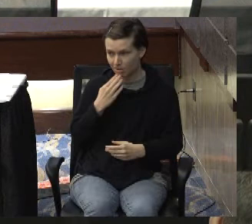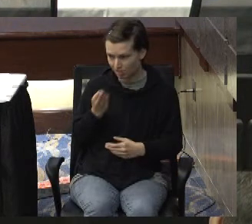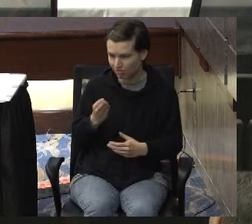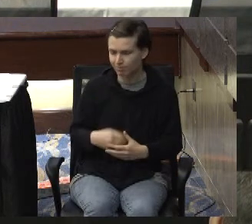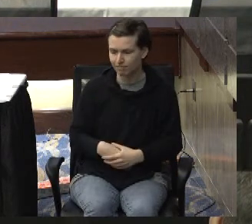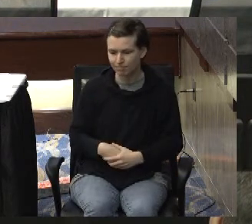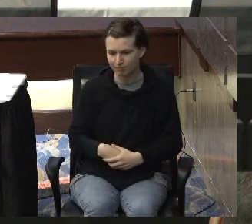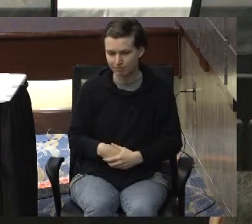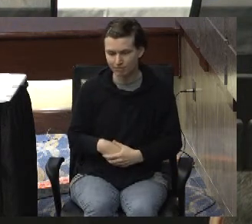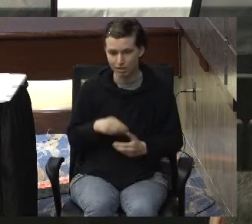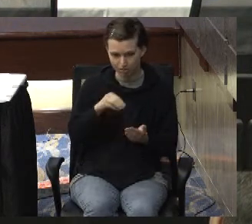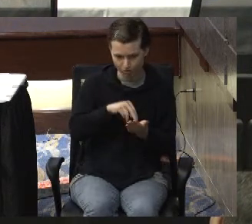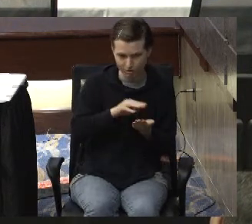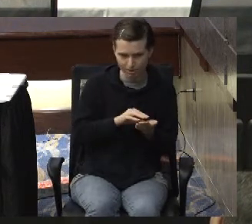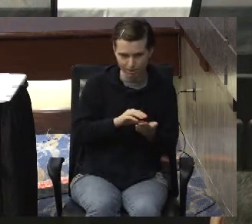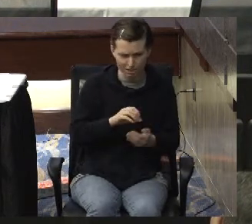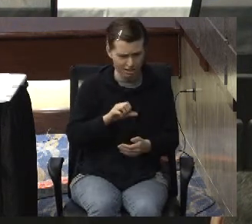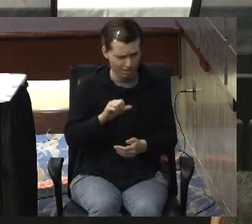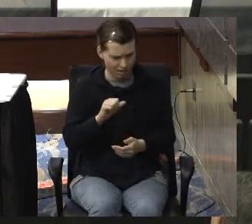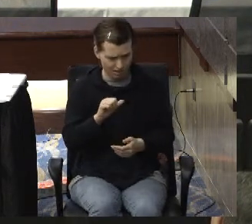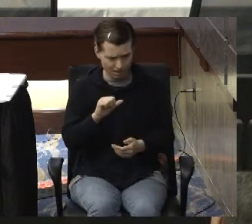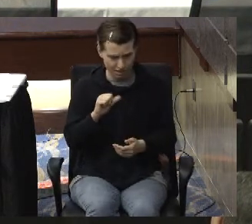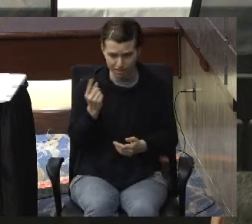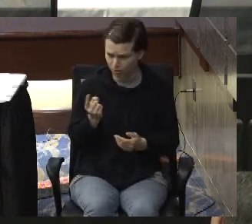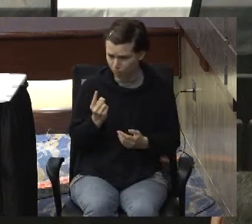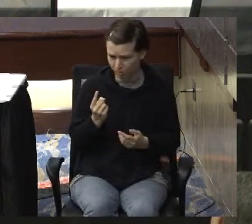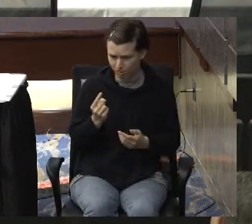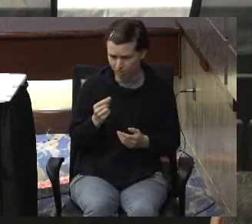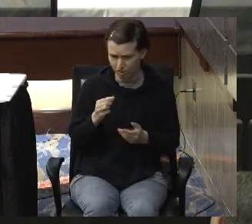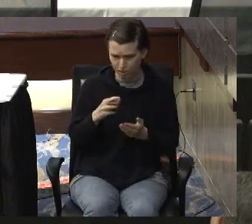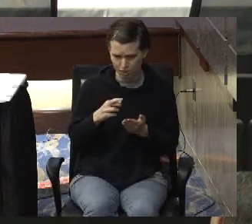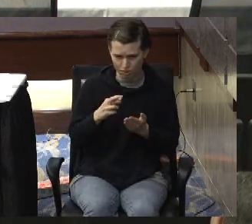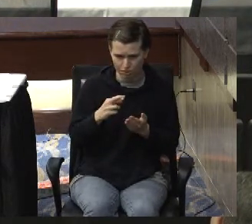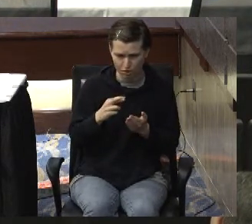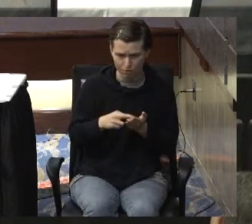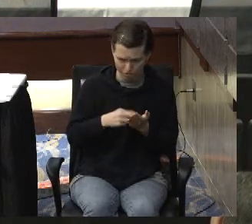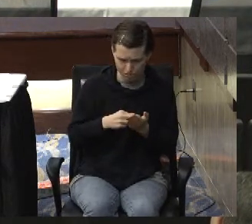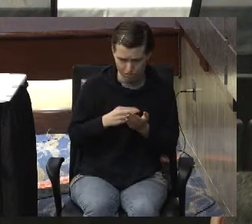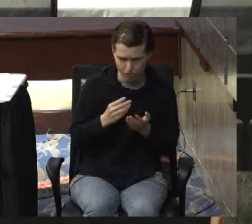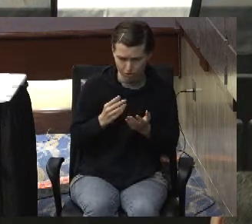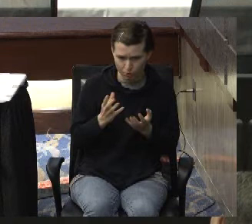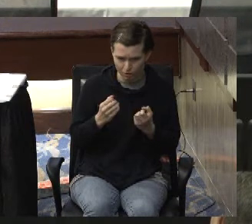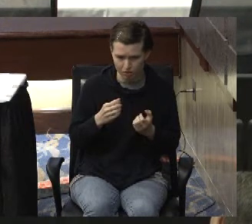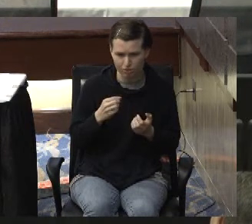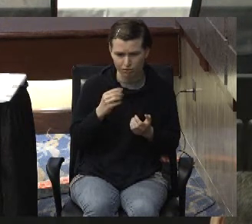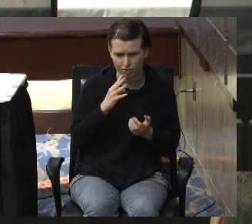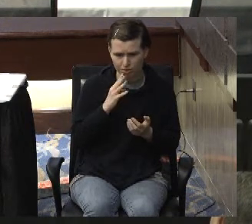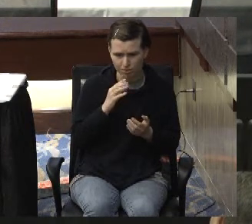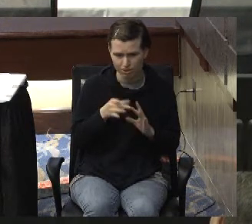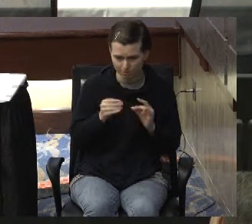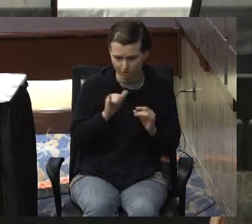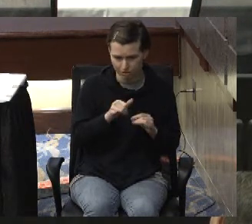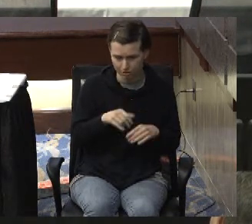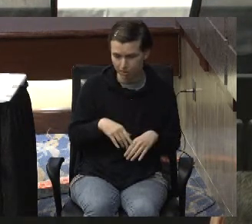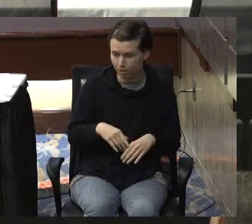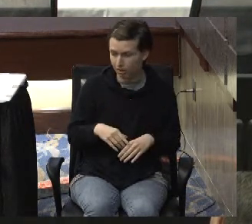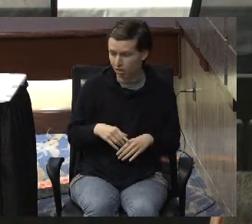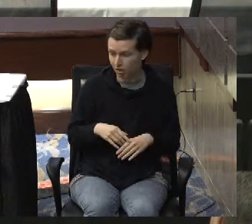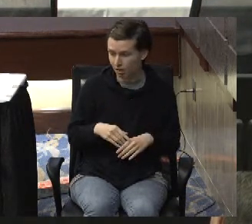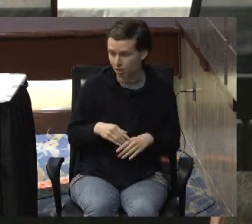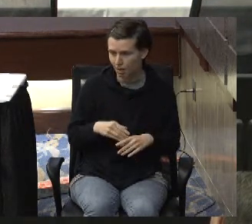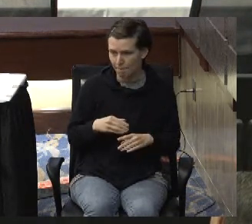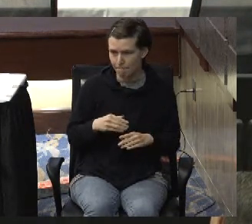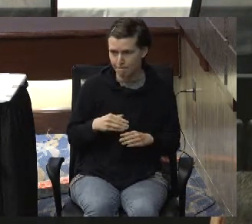Is there anyone here registered or anyone here that would like to speak on this item? I will entertain a motion on